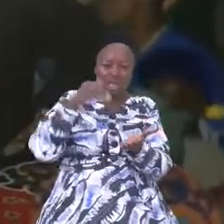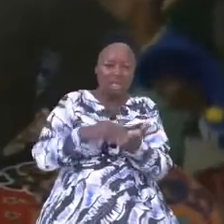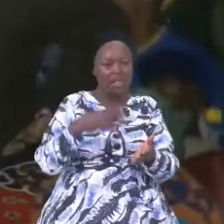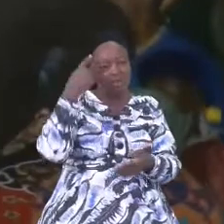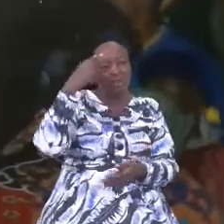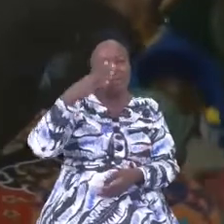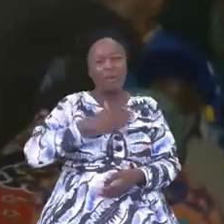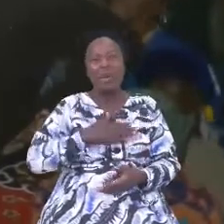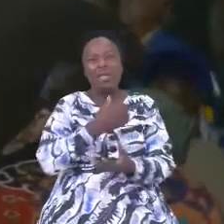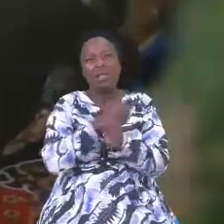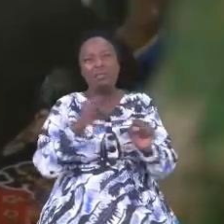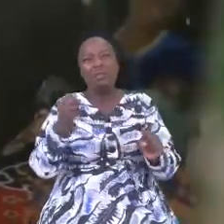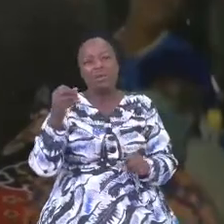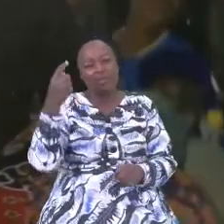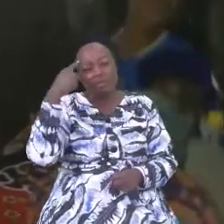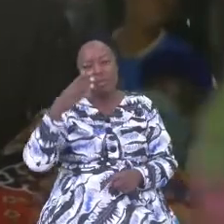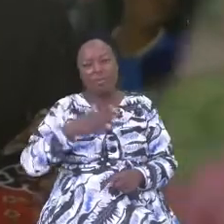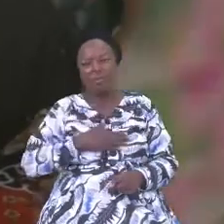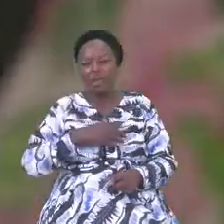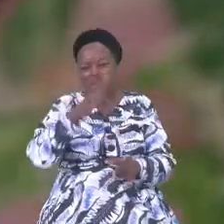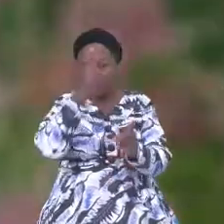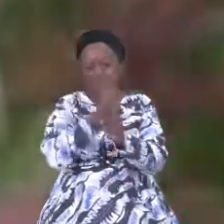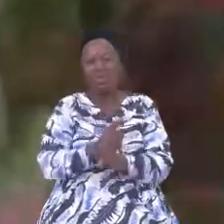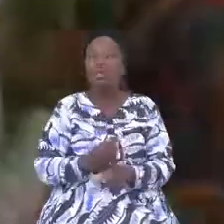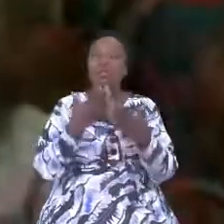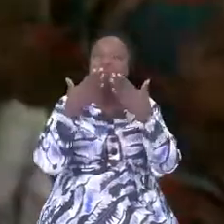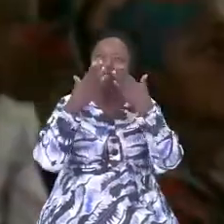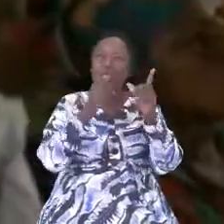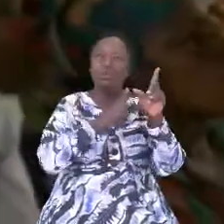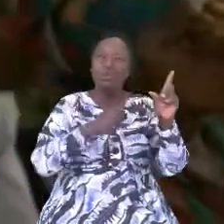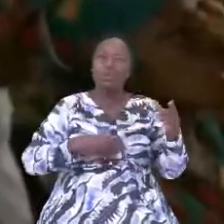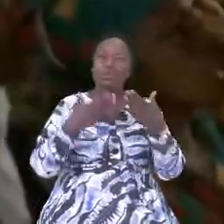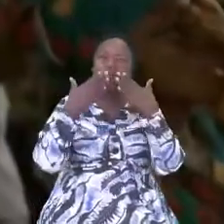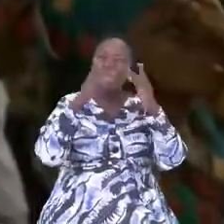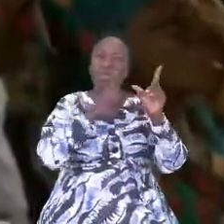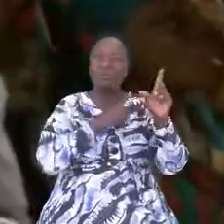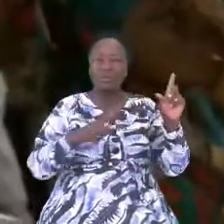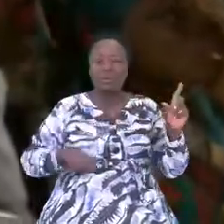my salvation, my justification. Thank you, Lord. Thank you,